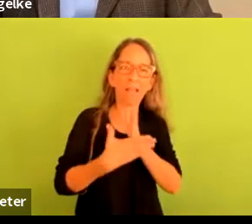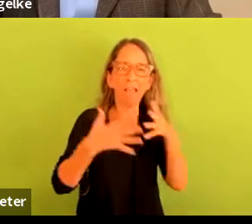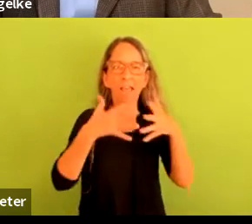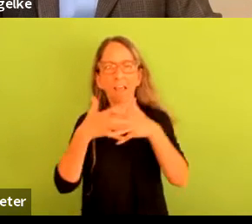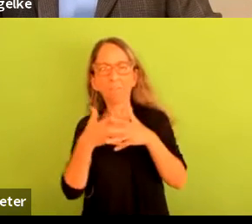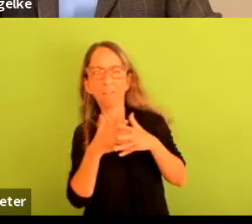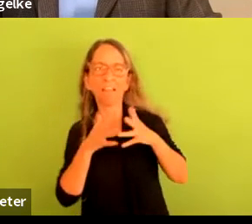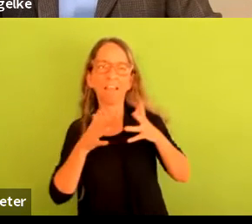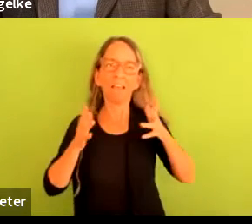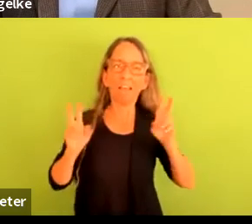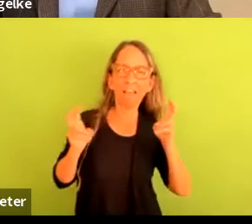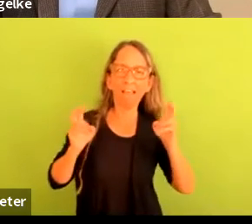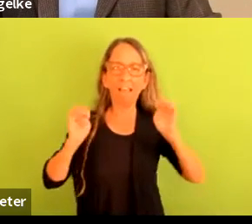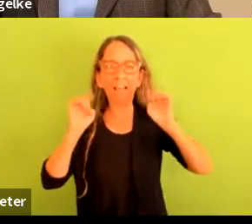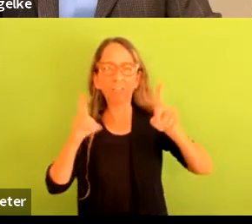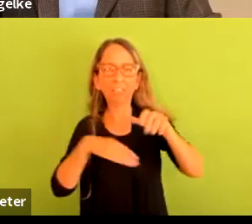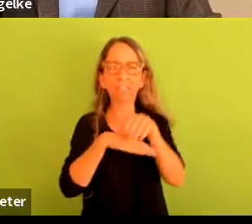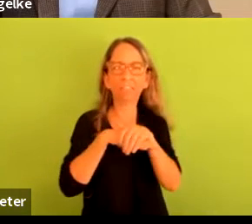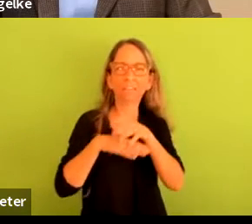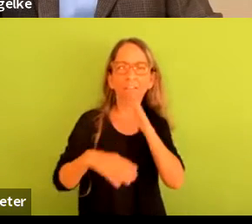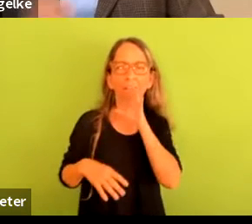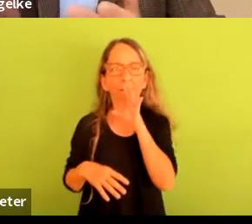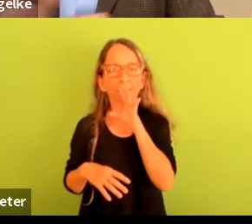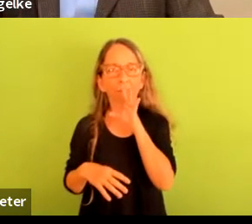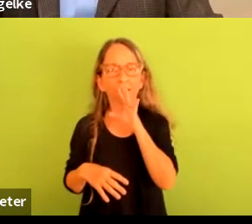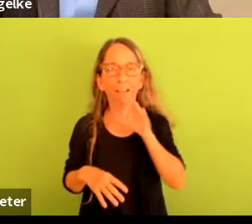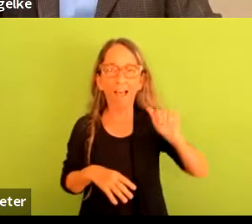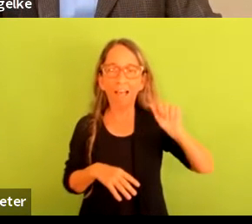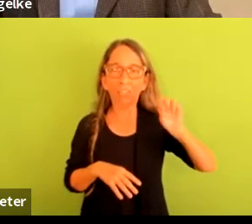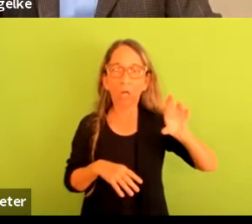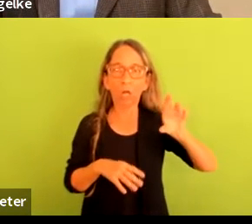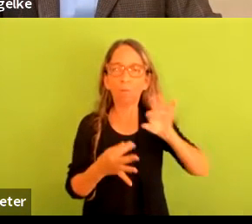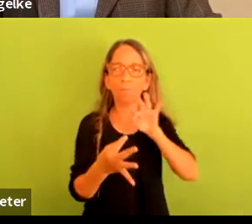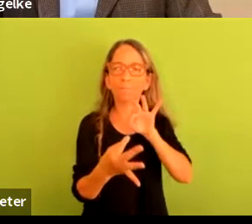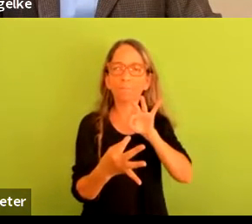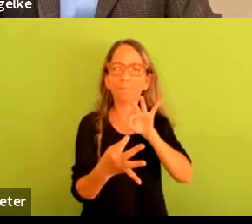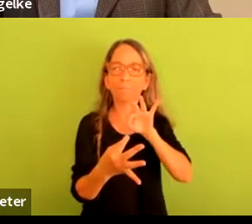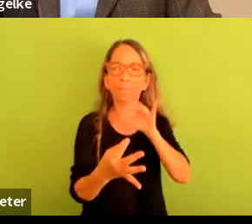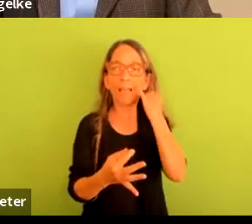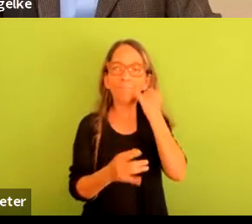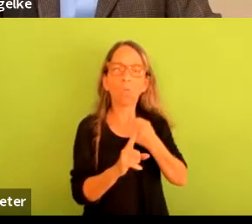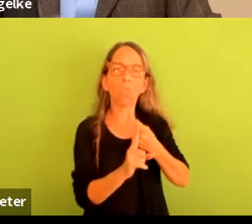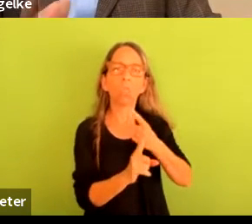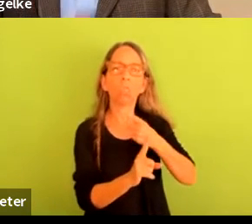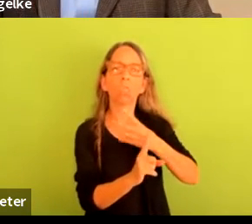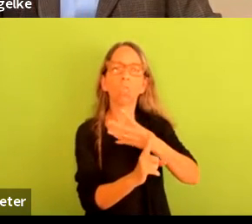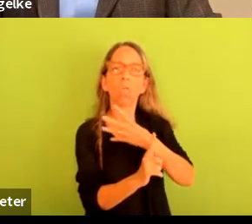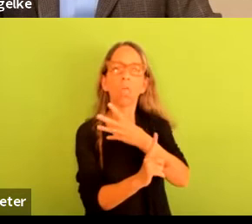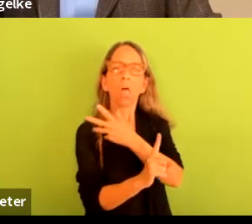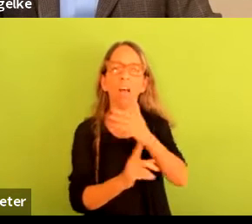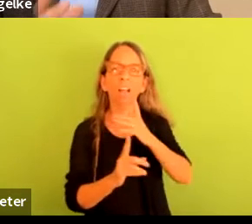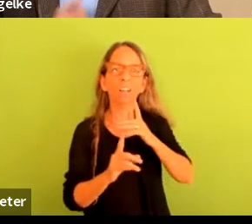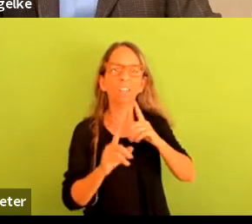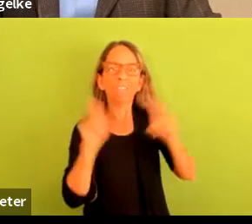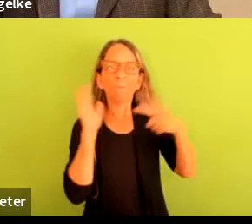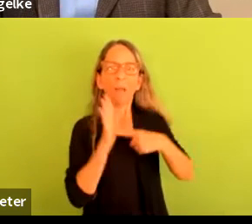it's just ASRs eat it up. And the further you get away from that model, the more trouble you tend to have. And I think, you